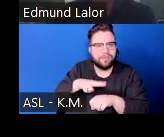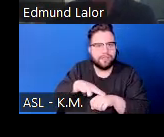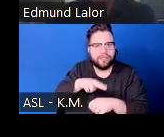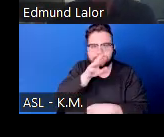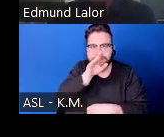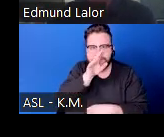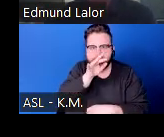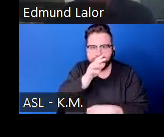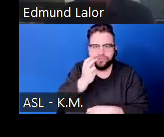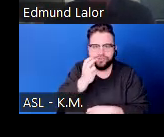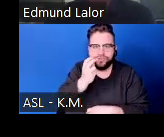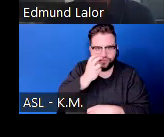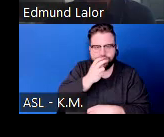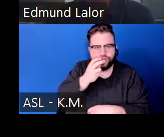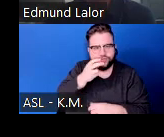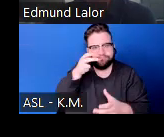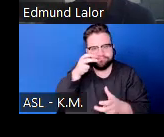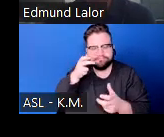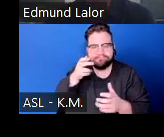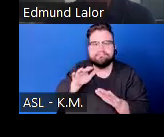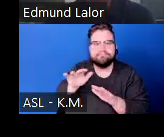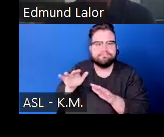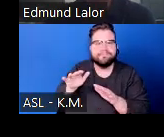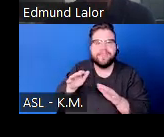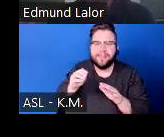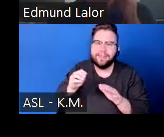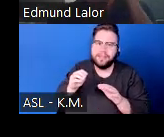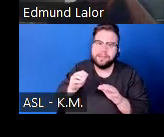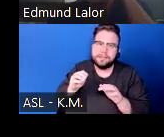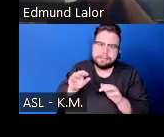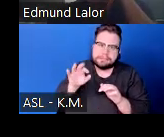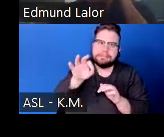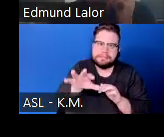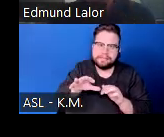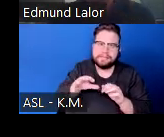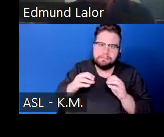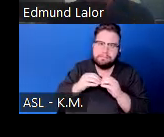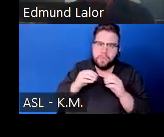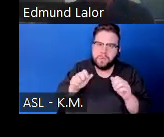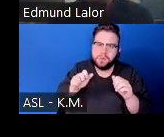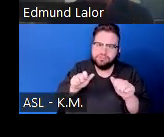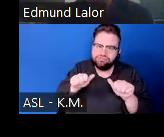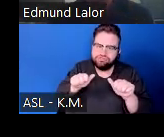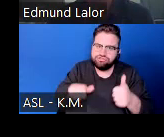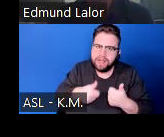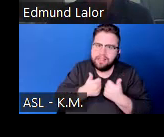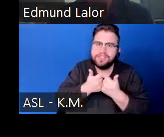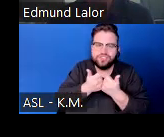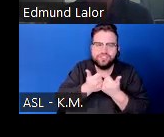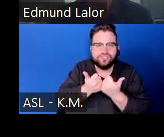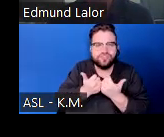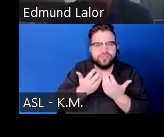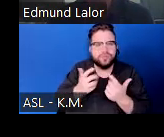an extra bit of complication into the consideration of sensory processing here by challenging the kind of classic model of